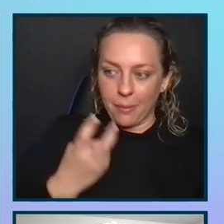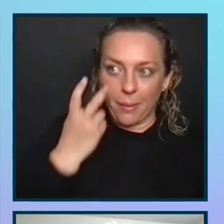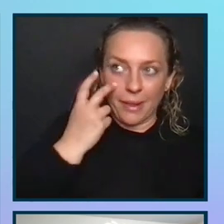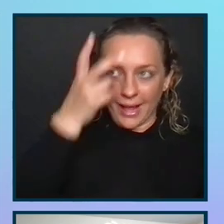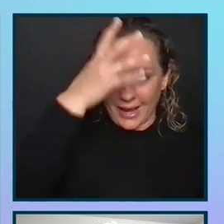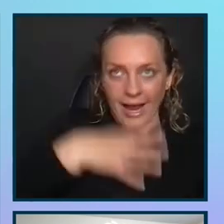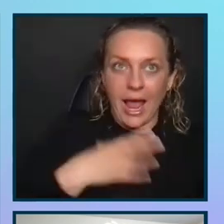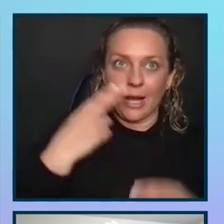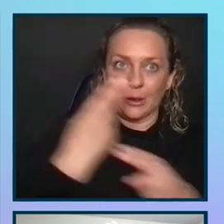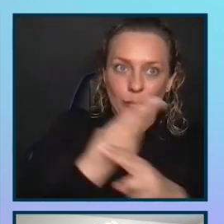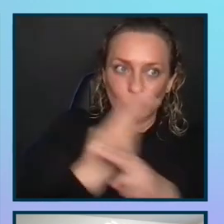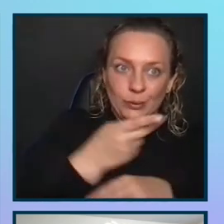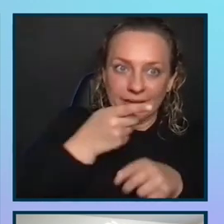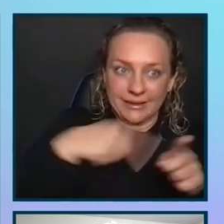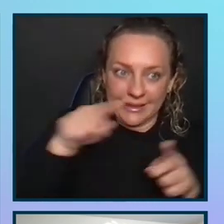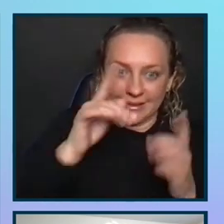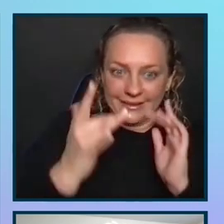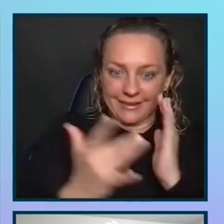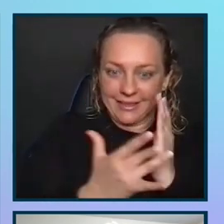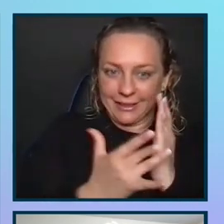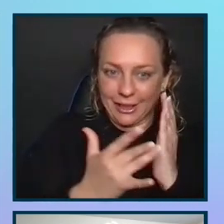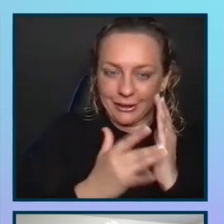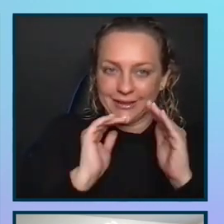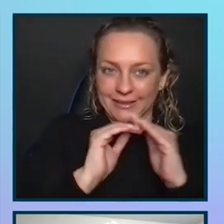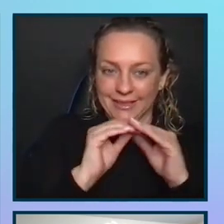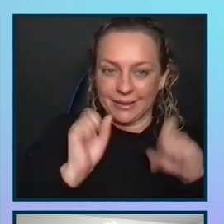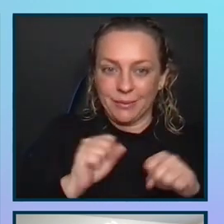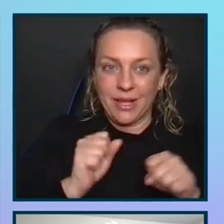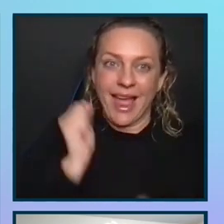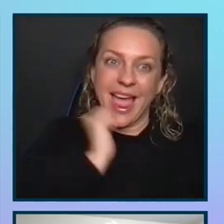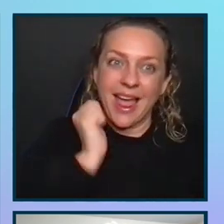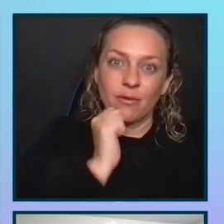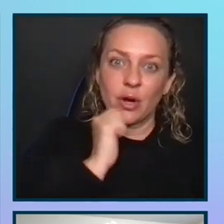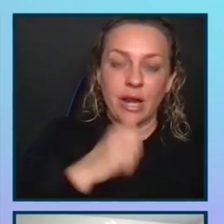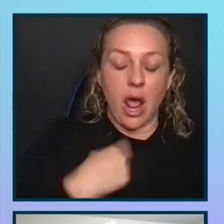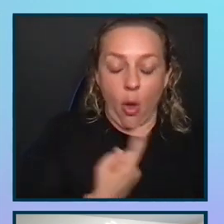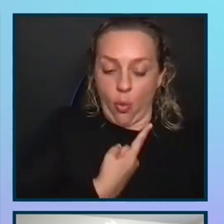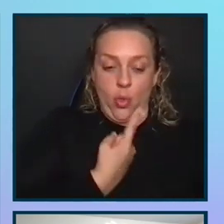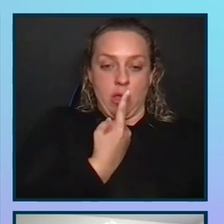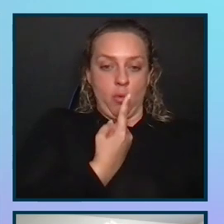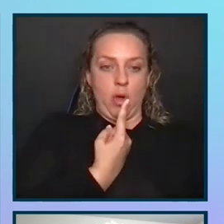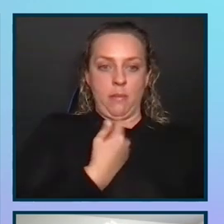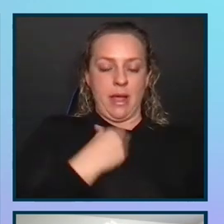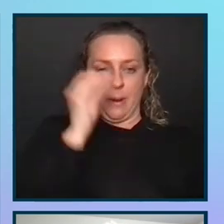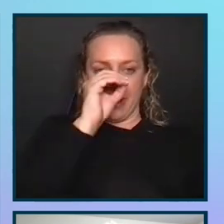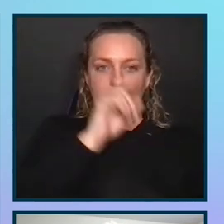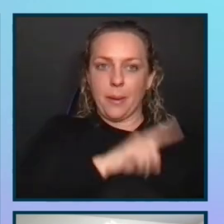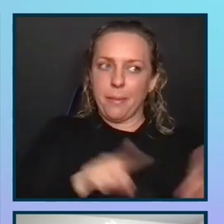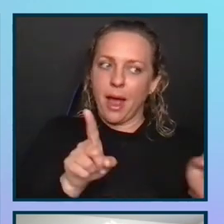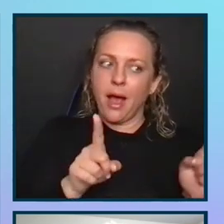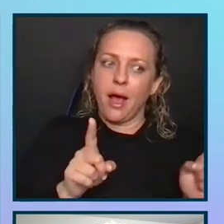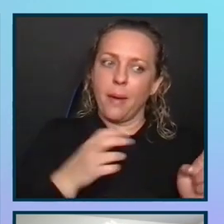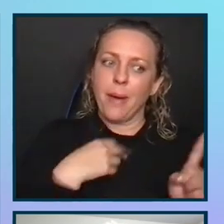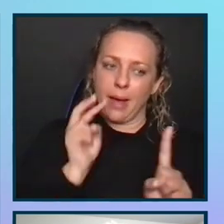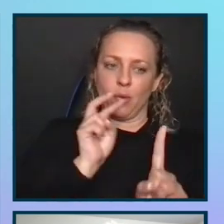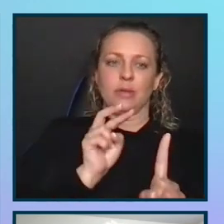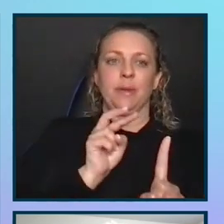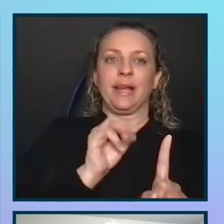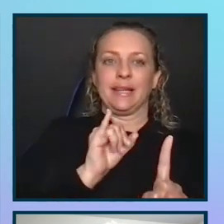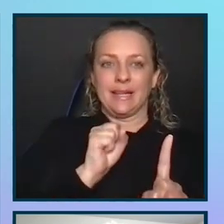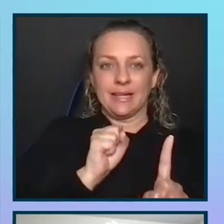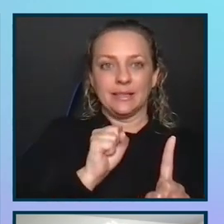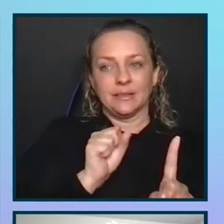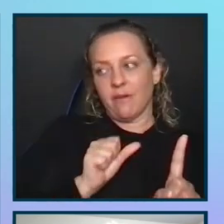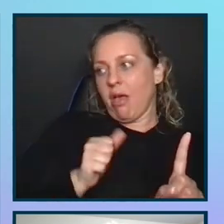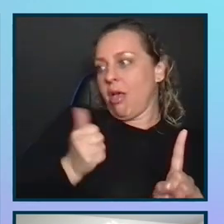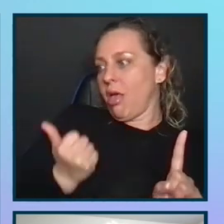stuff every day. And while mine is certainly not the only opinion out there, you know, it is the opinion of